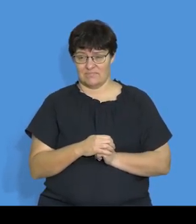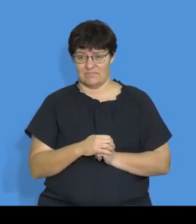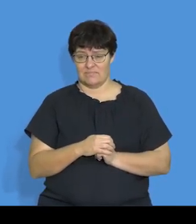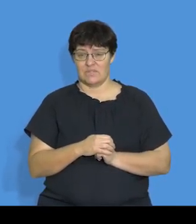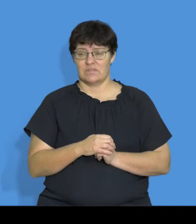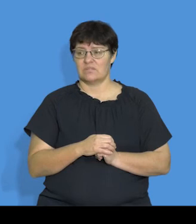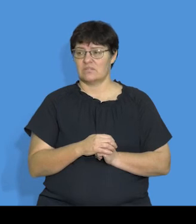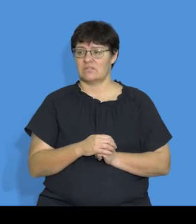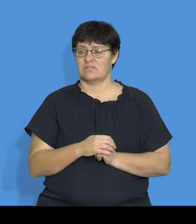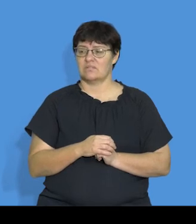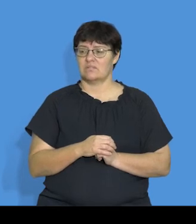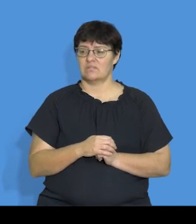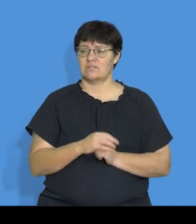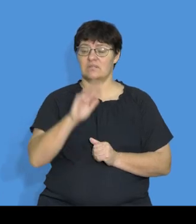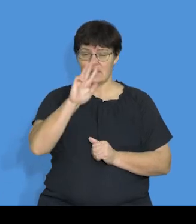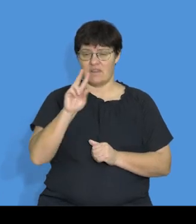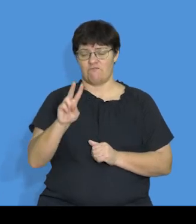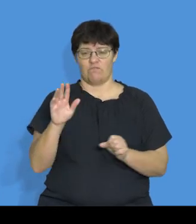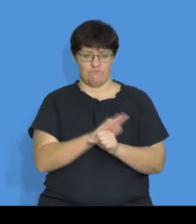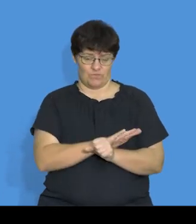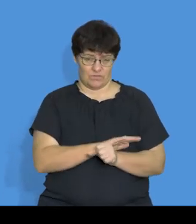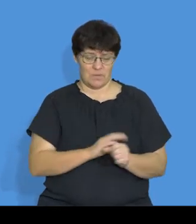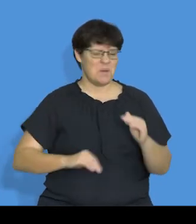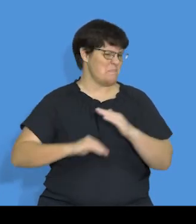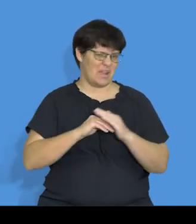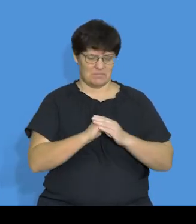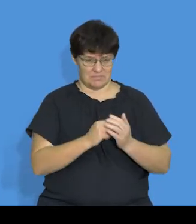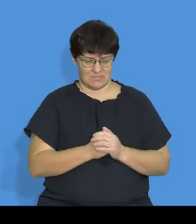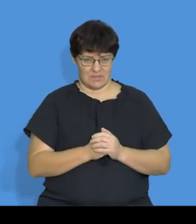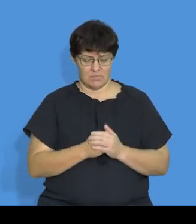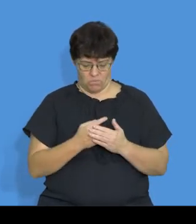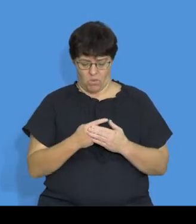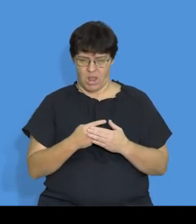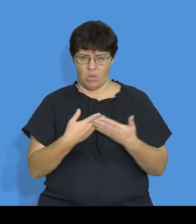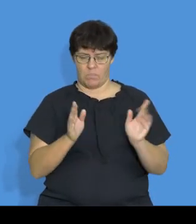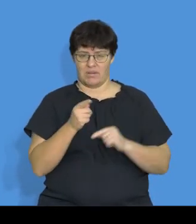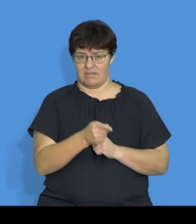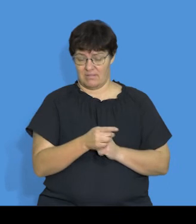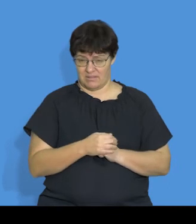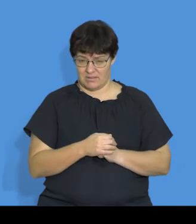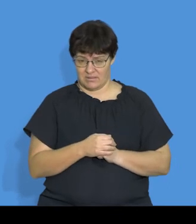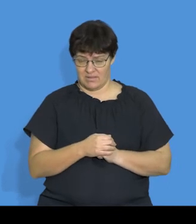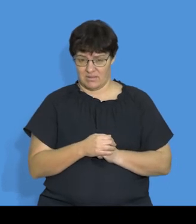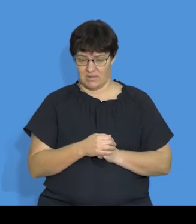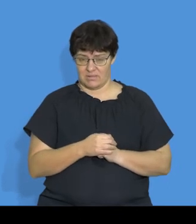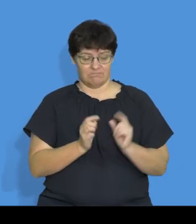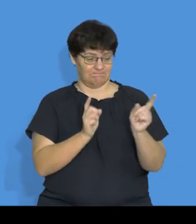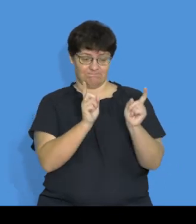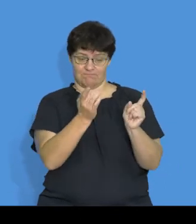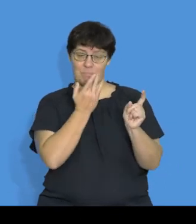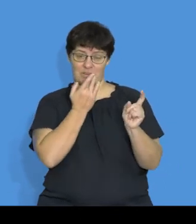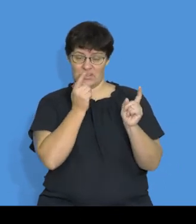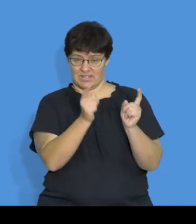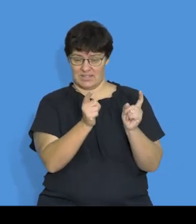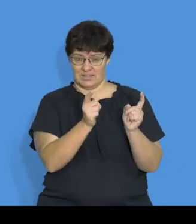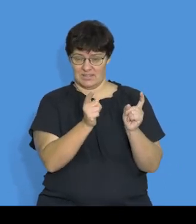V1, which is equals to 9 volts, right? So with the switch open, the potential difference across the ends of the battery,